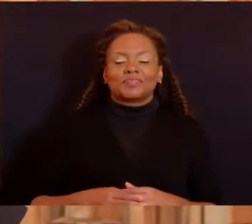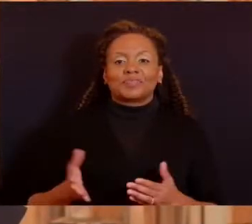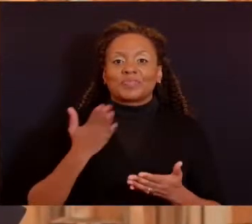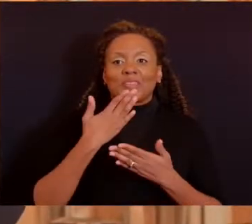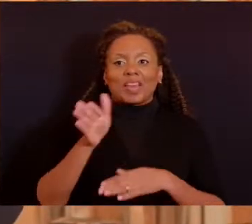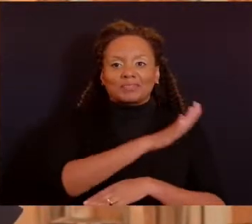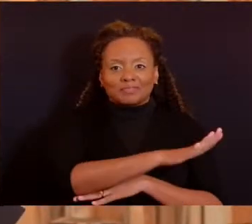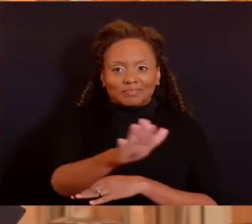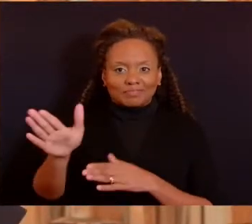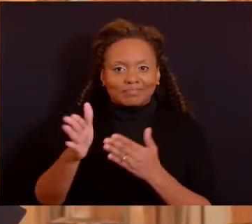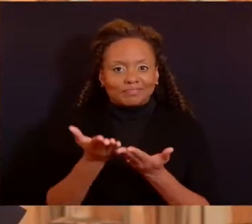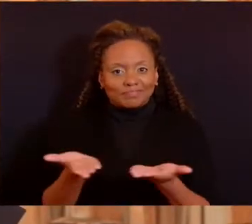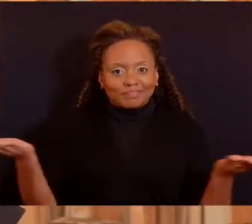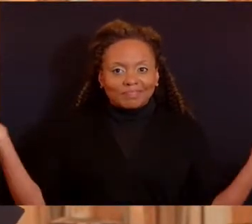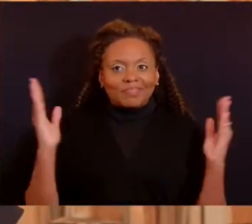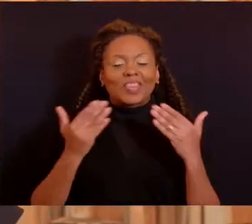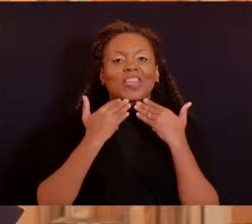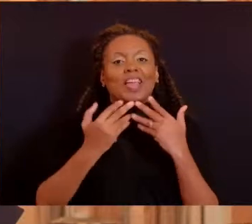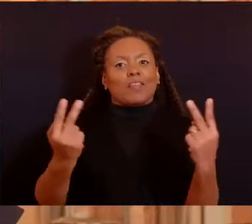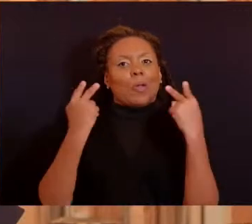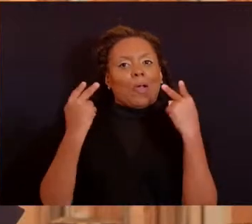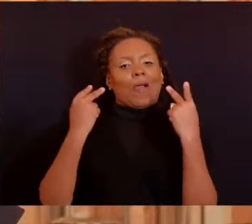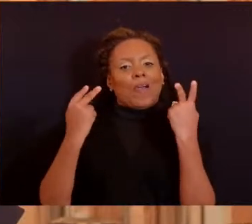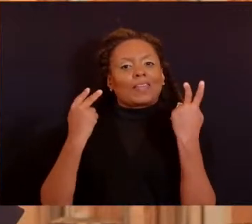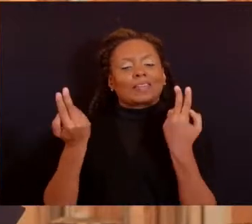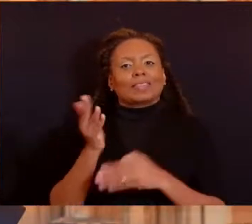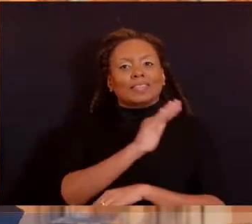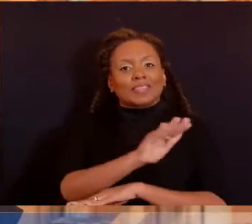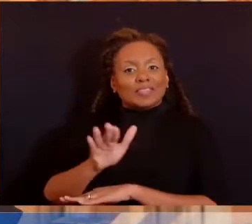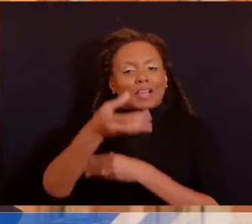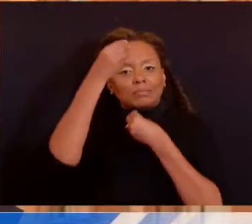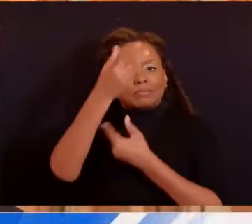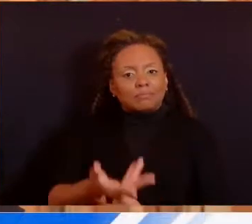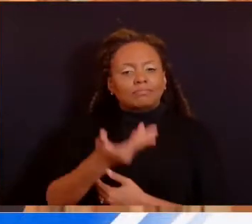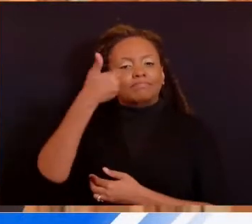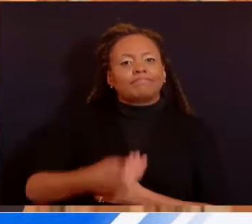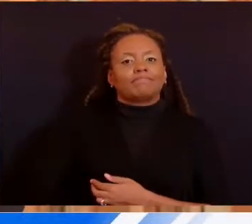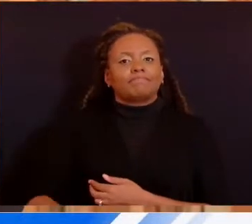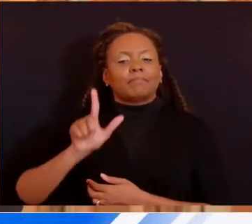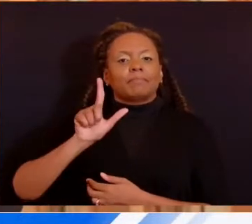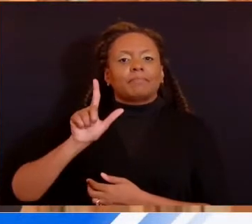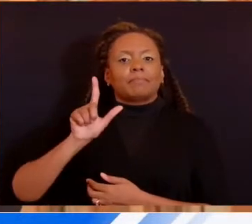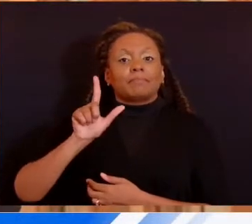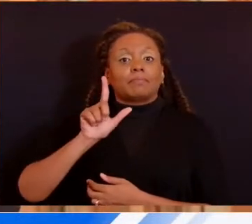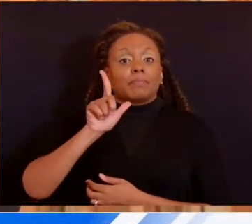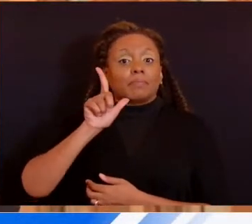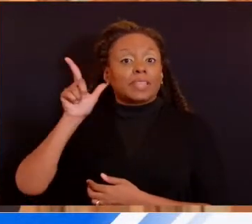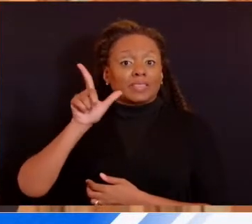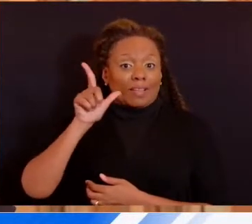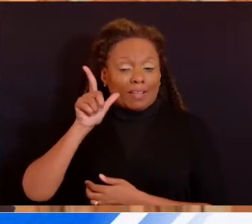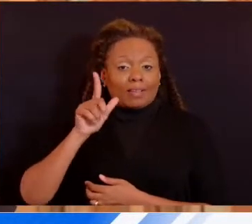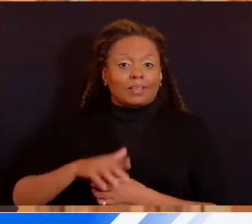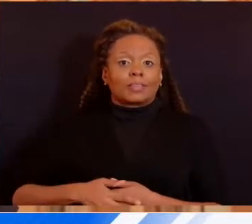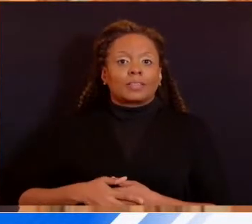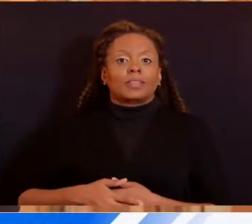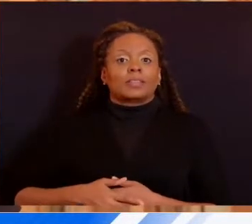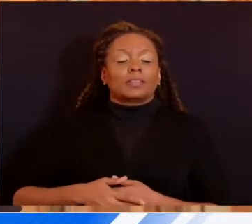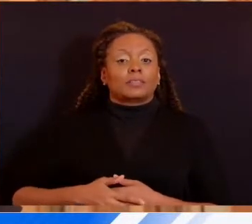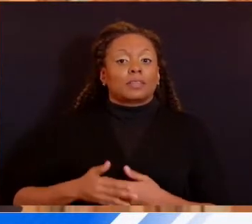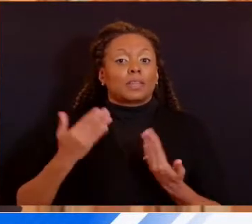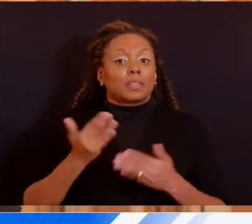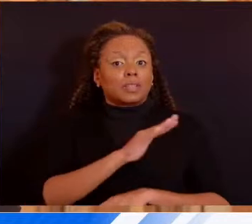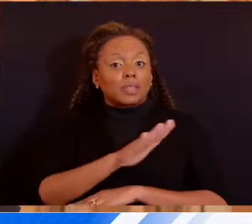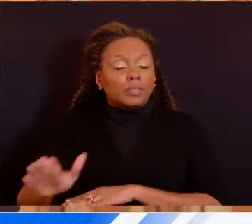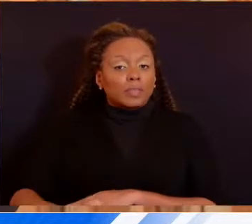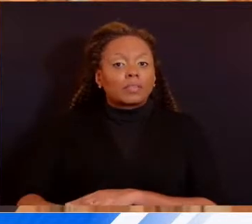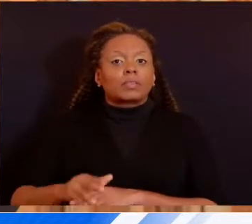Good evening, everyone, and thank you for joining for this media briefing and update. I am Lisa Lord. We will be addressed this evening by Prime Minister the Honourable